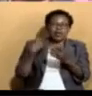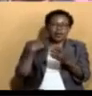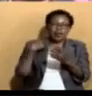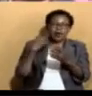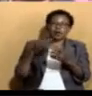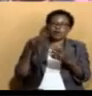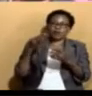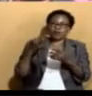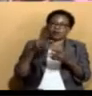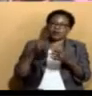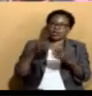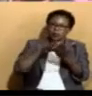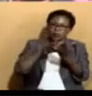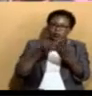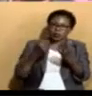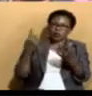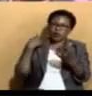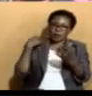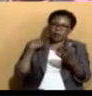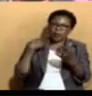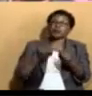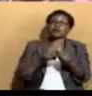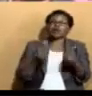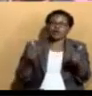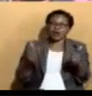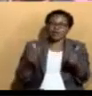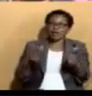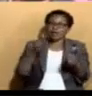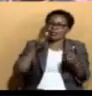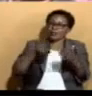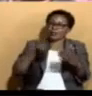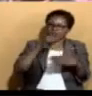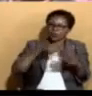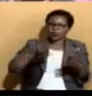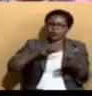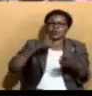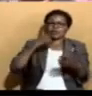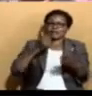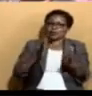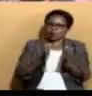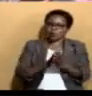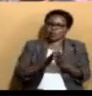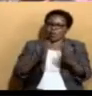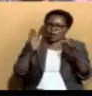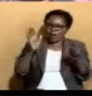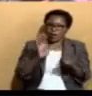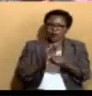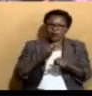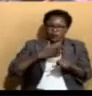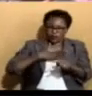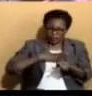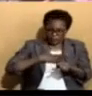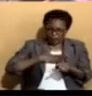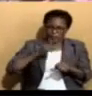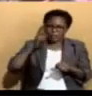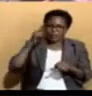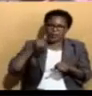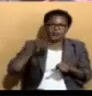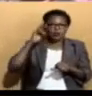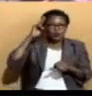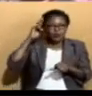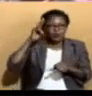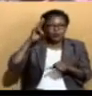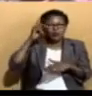5. And this is what we are saying with tremendous respect. This was the reasoning that took